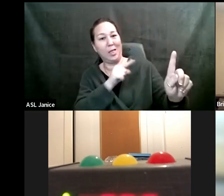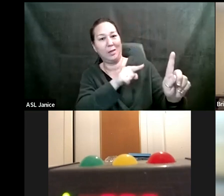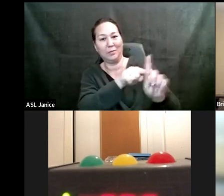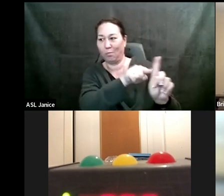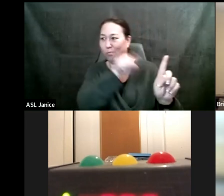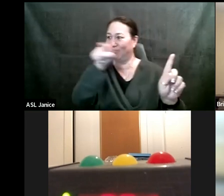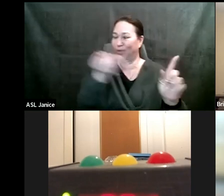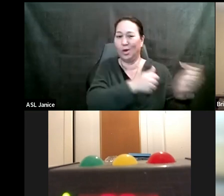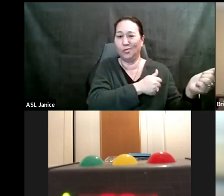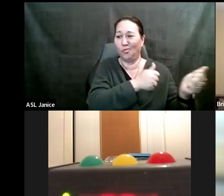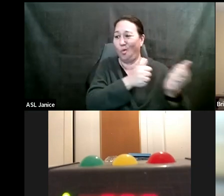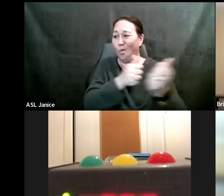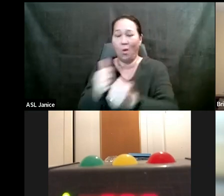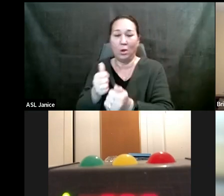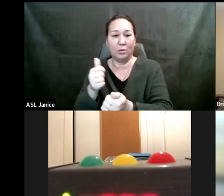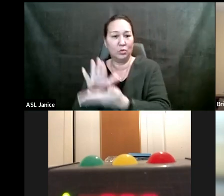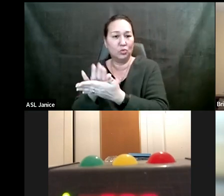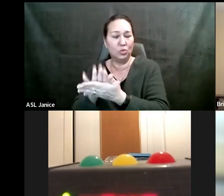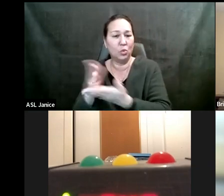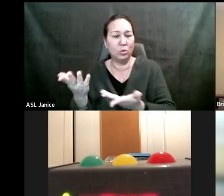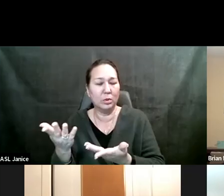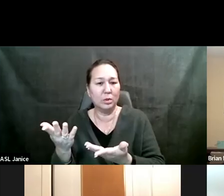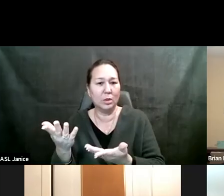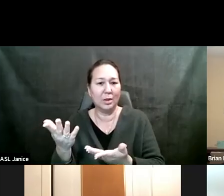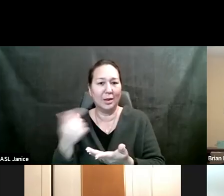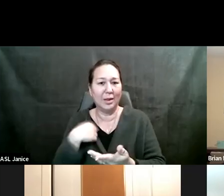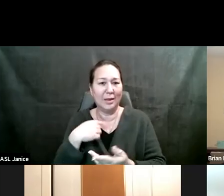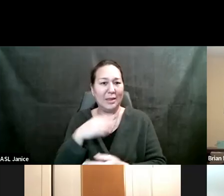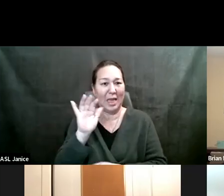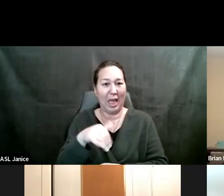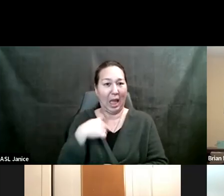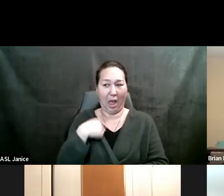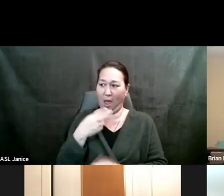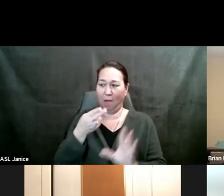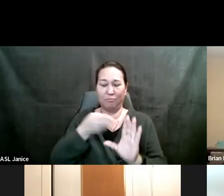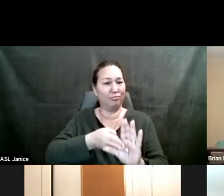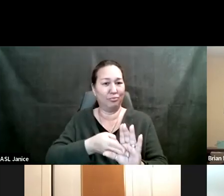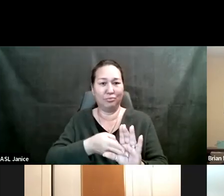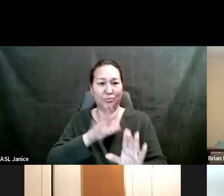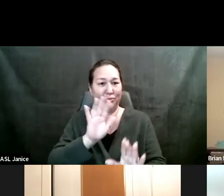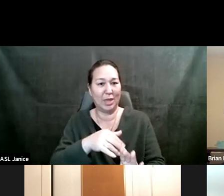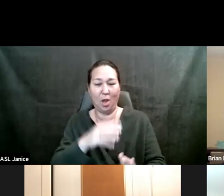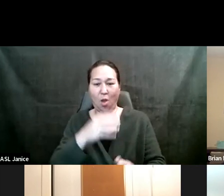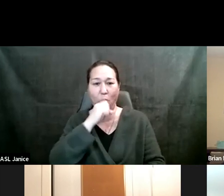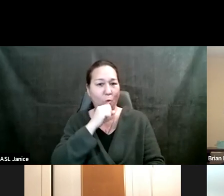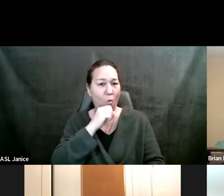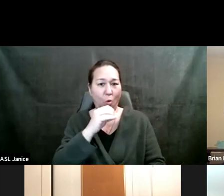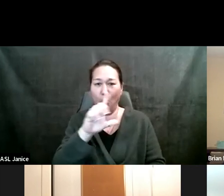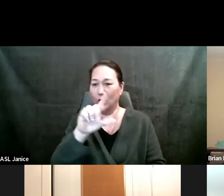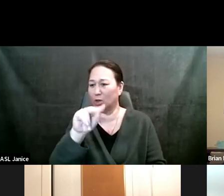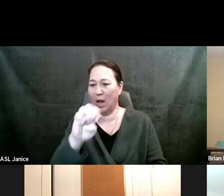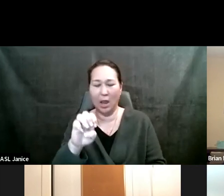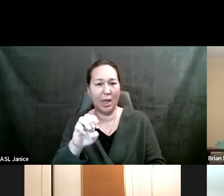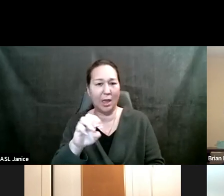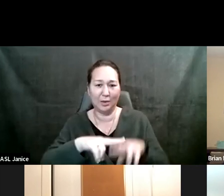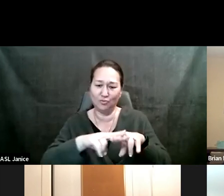I ride the Orange Line almost every day I'm pretty tired of it crawling along right and I can't imagine doing that at you know 6